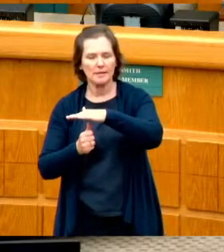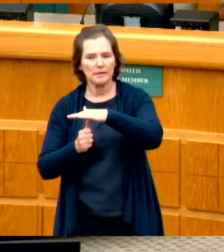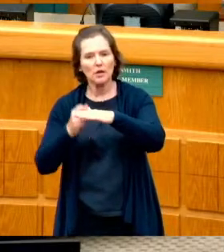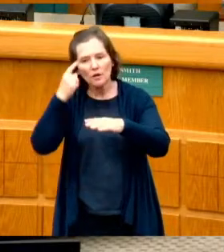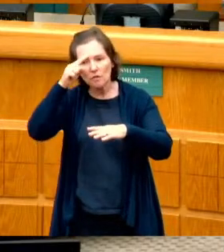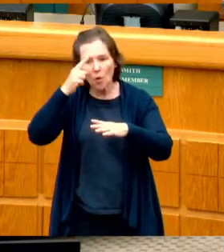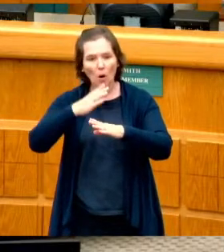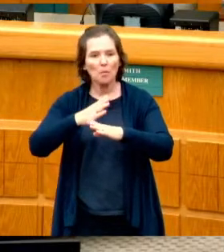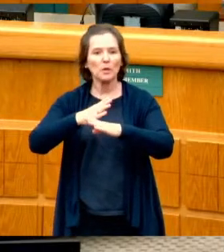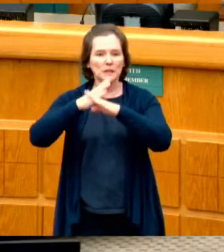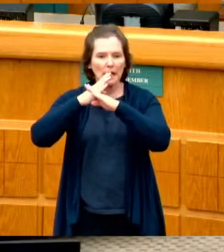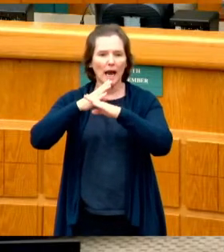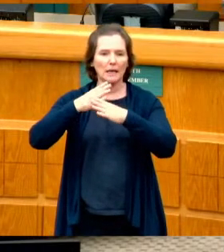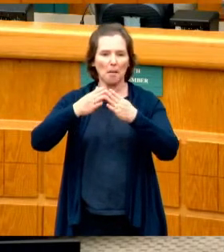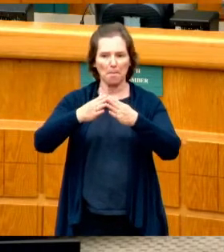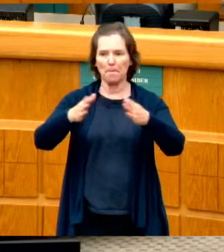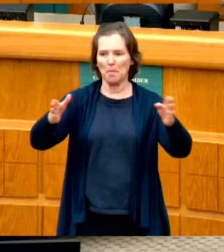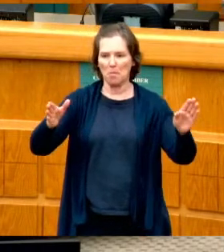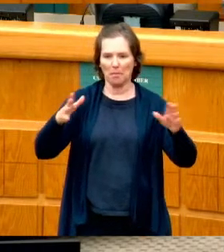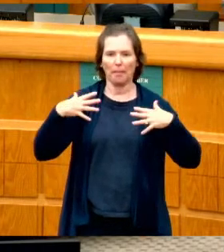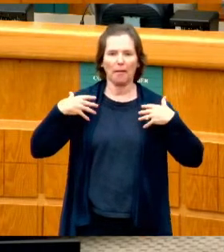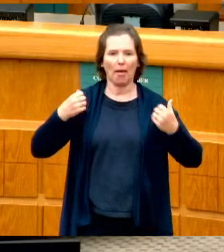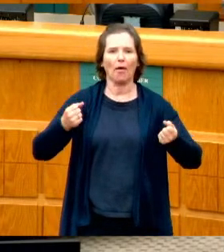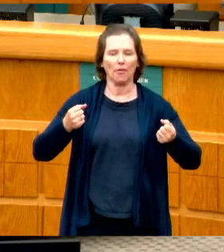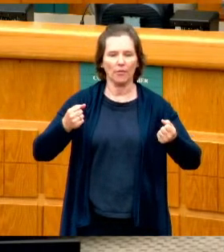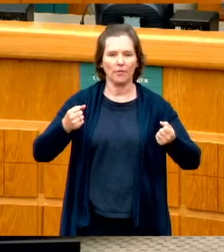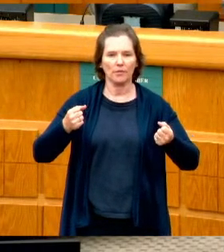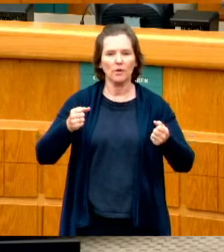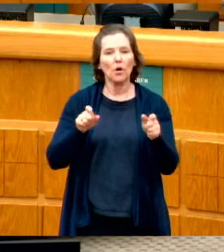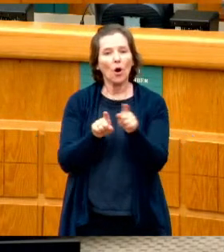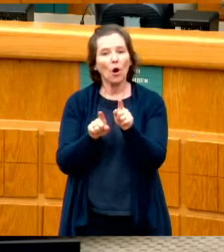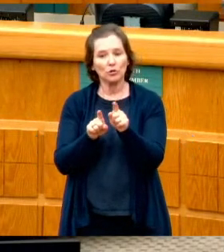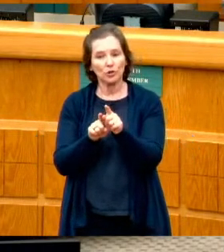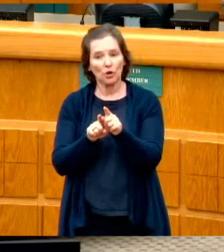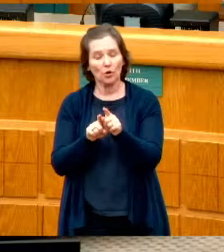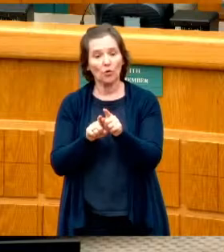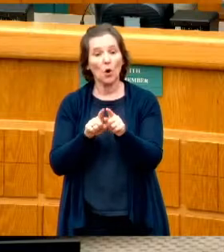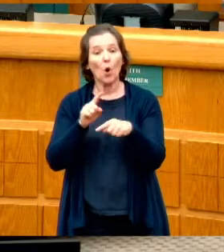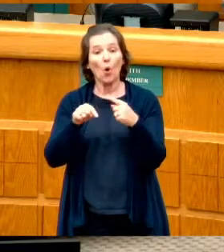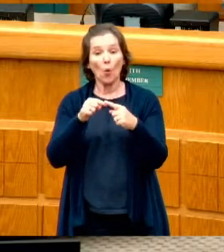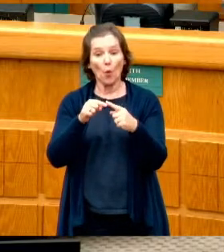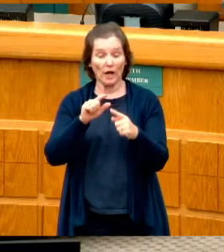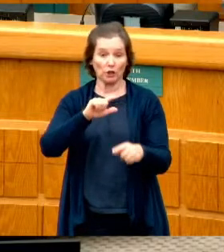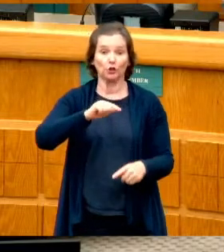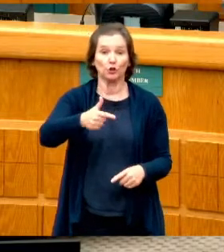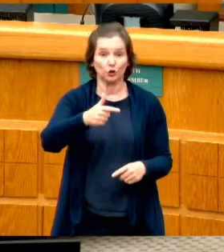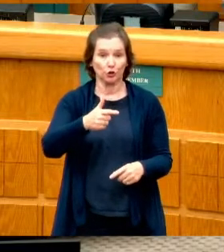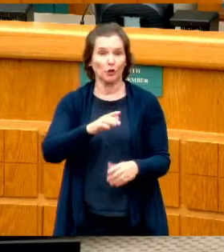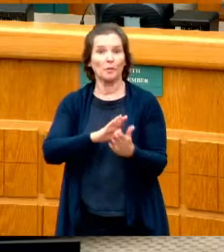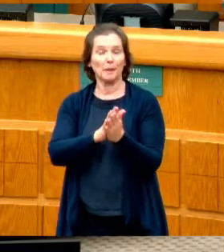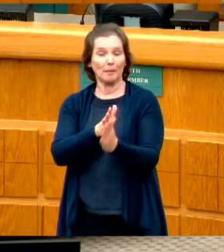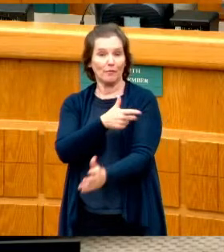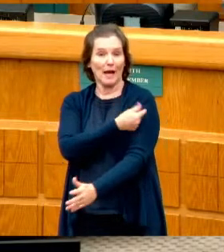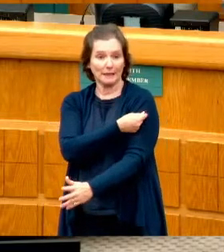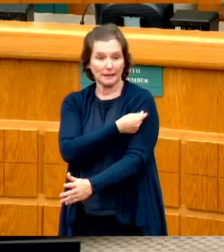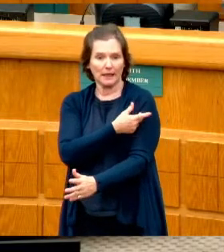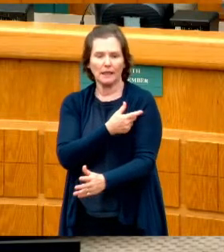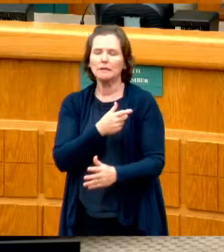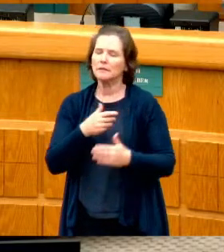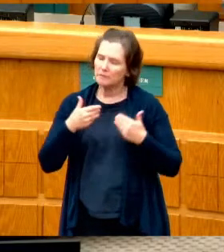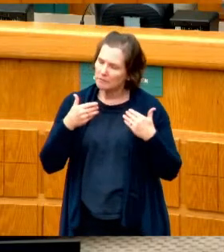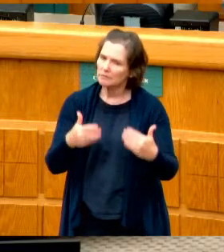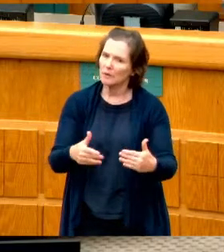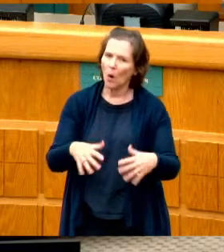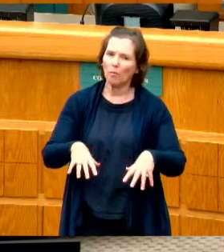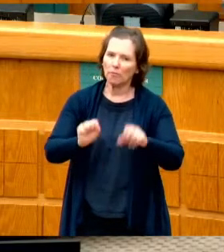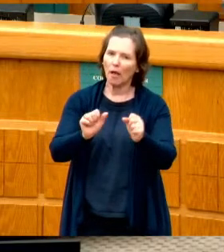health. Getting vaccinated as soon as eligible with the vaccine on hand is also another